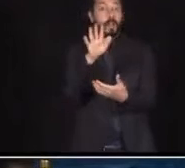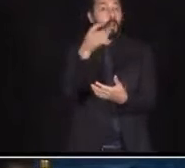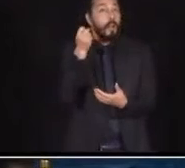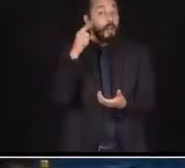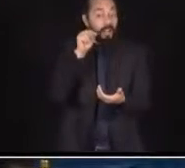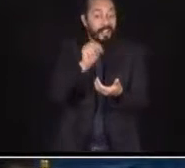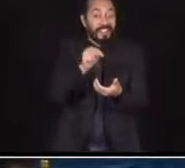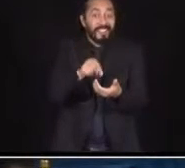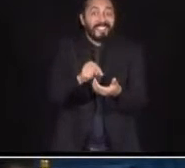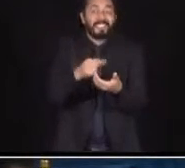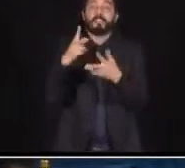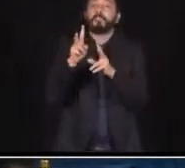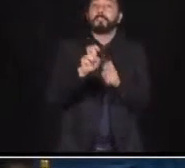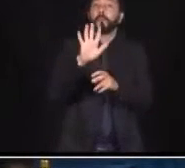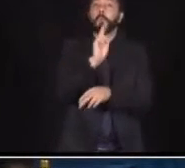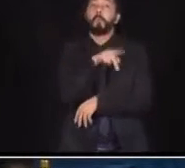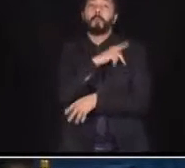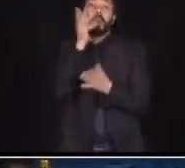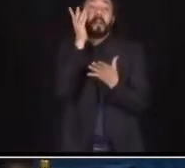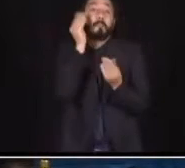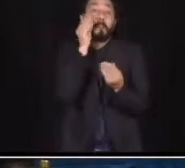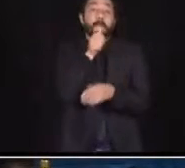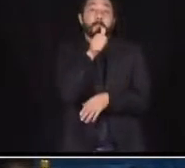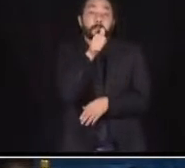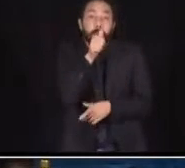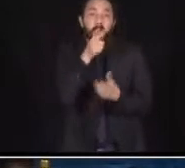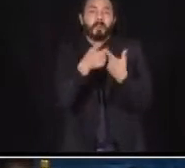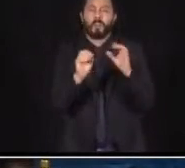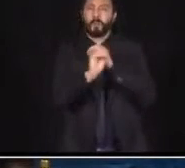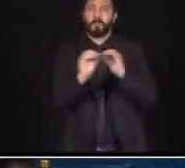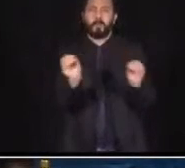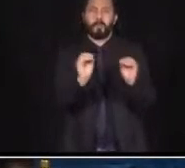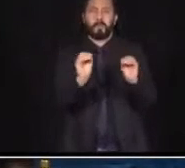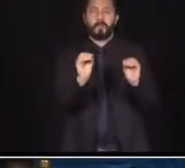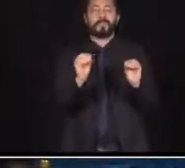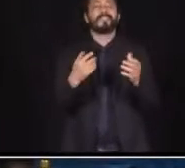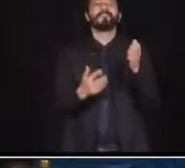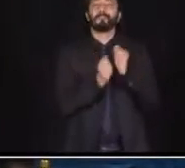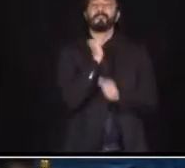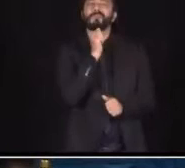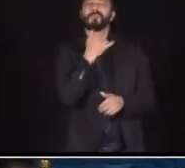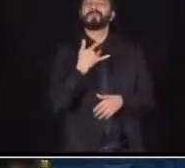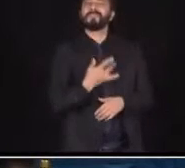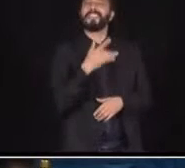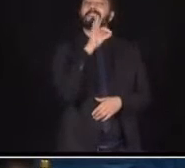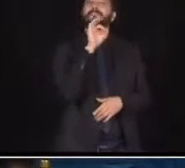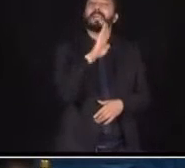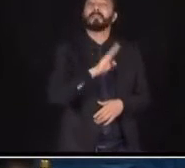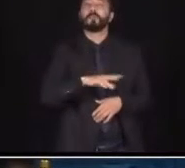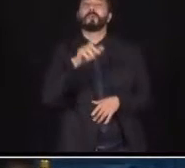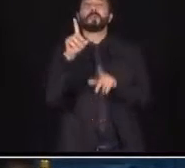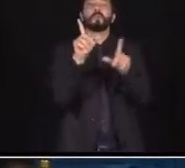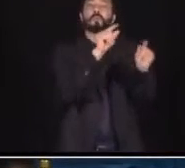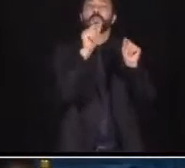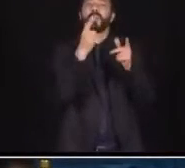most social media apps, including Facebook and Twitter. You just see it and forget it.